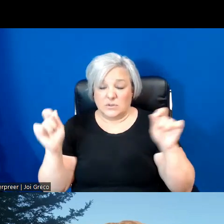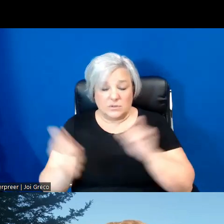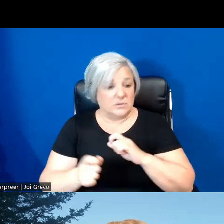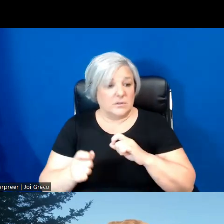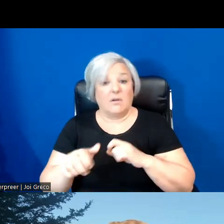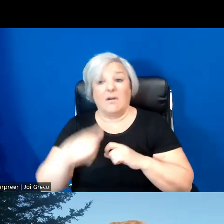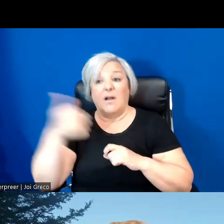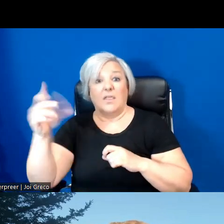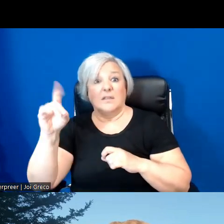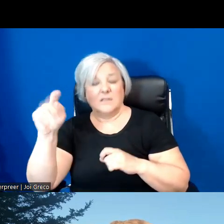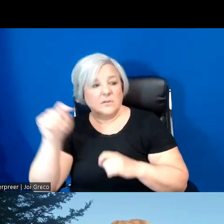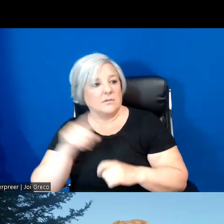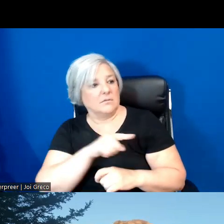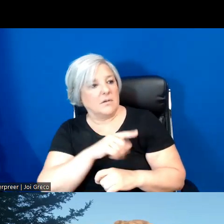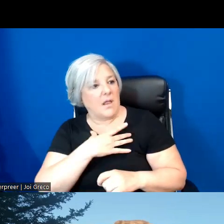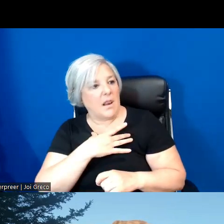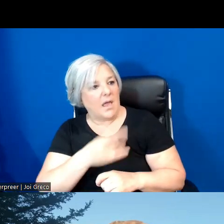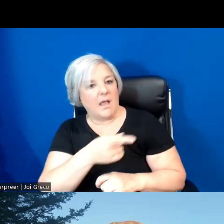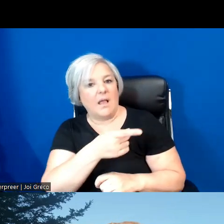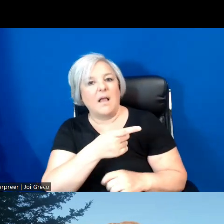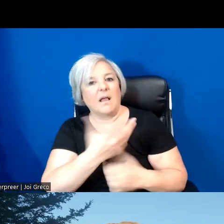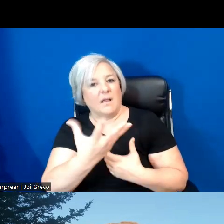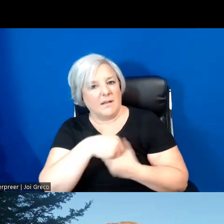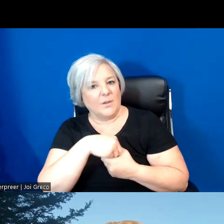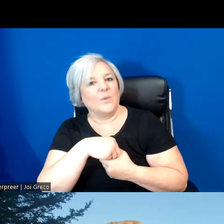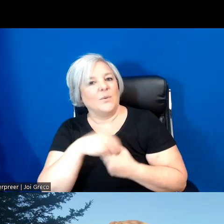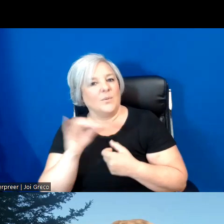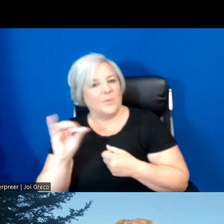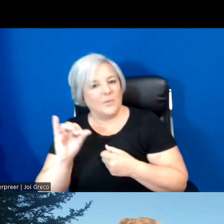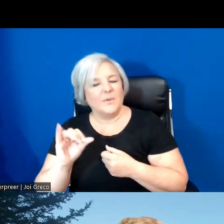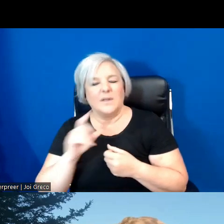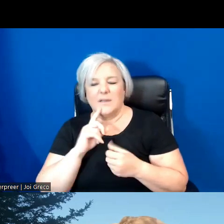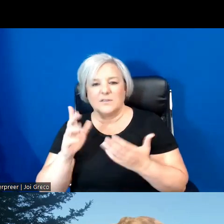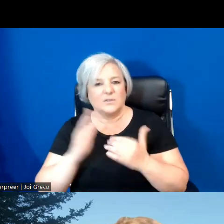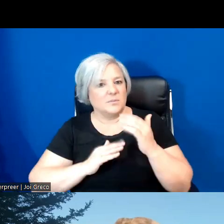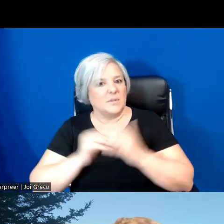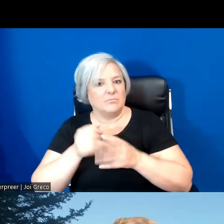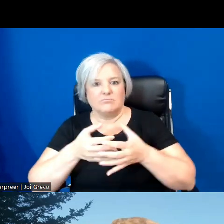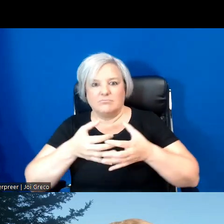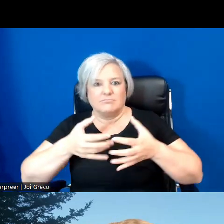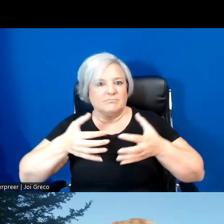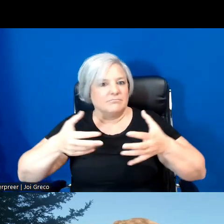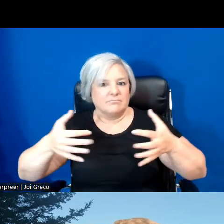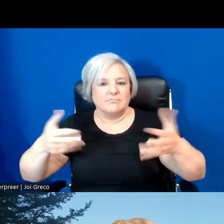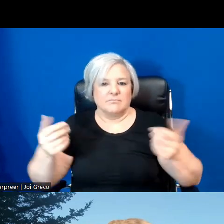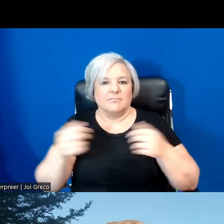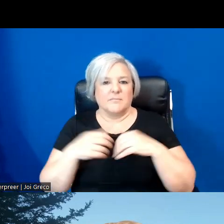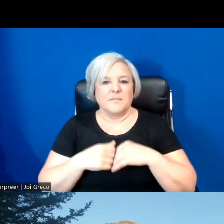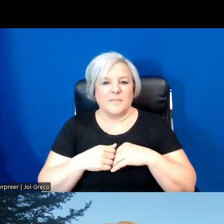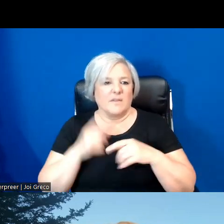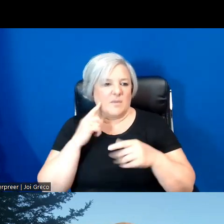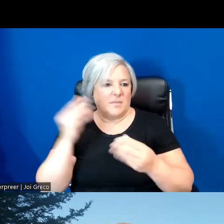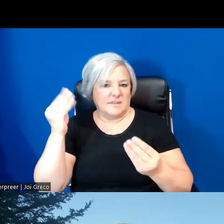districts start to look at it. And again, it's just been building from these